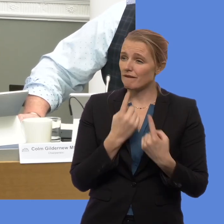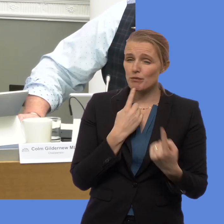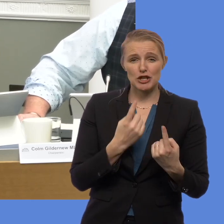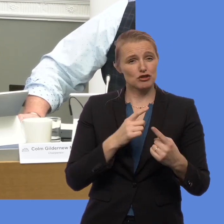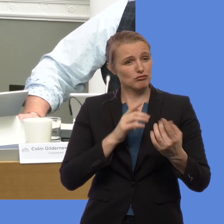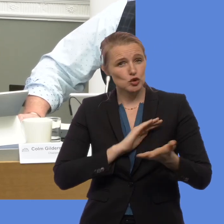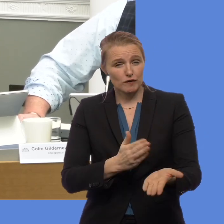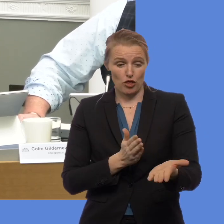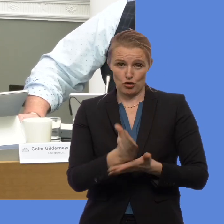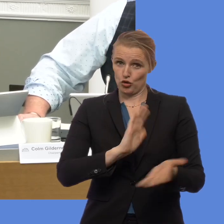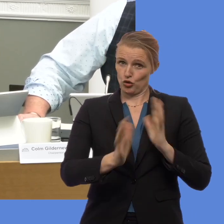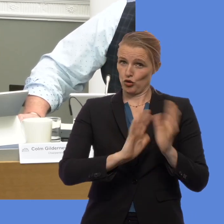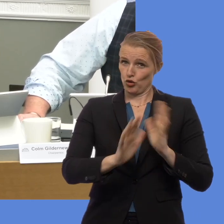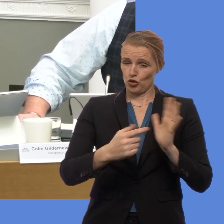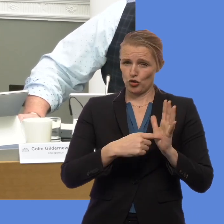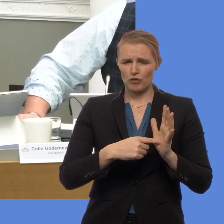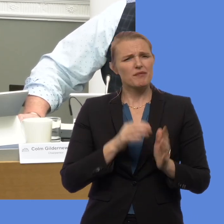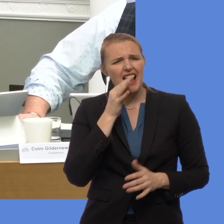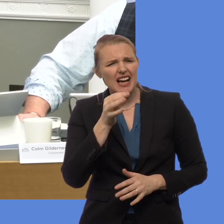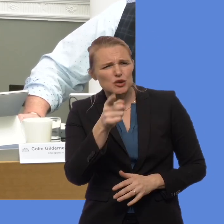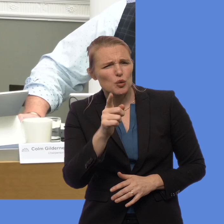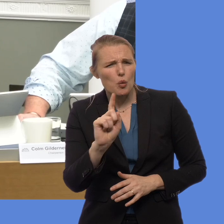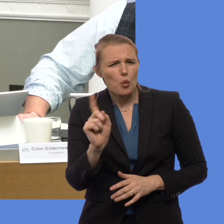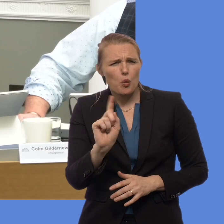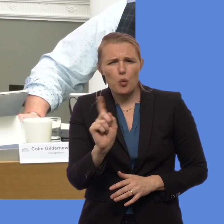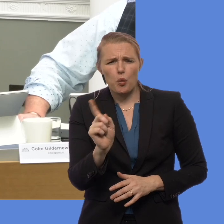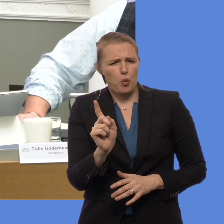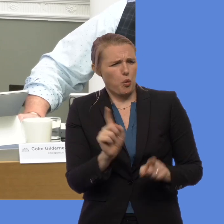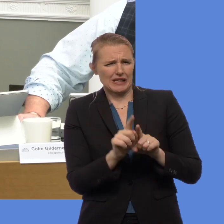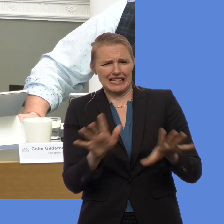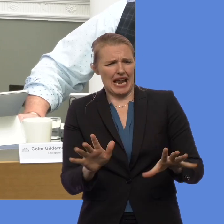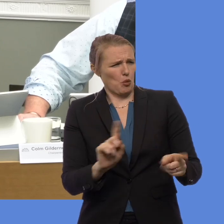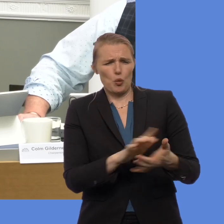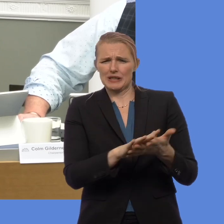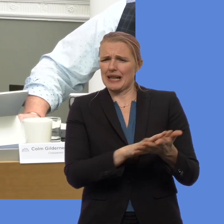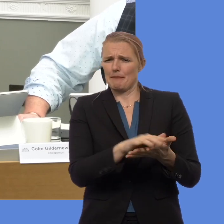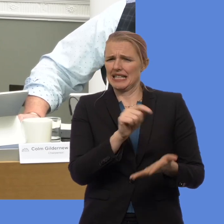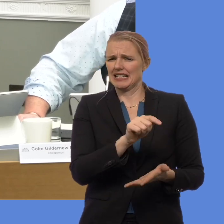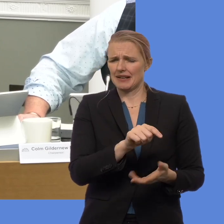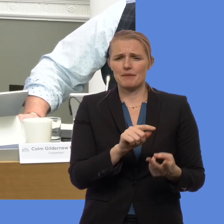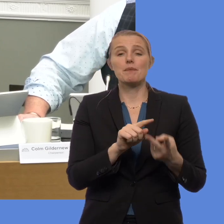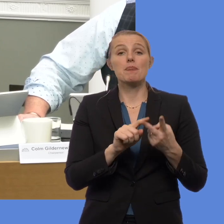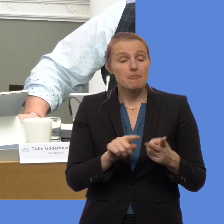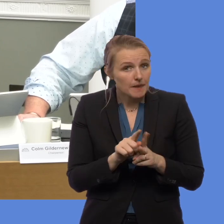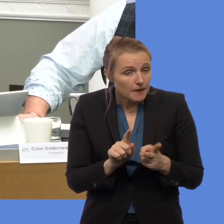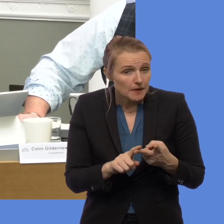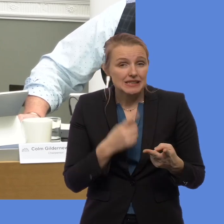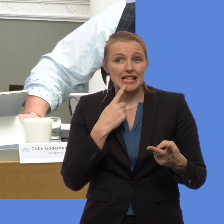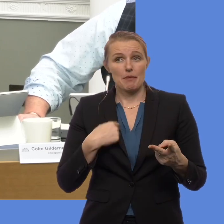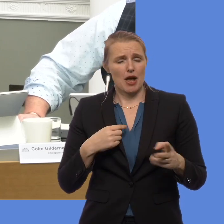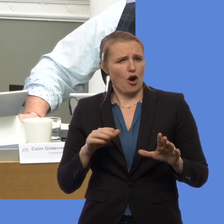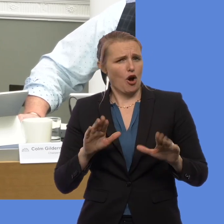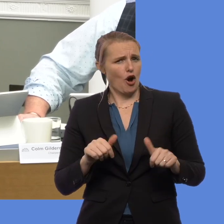language. Can you first of all give us an indication of how that will actually, what that will actually look like when it's implemented, and how you